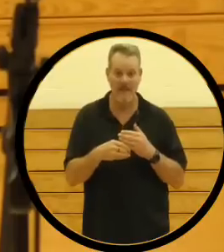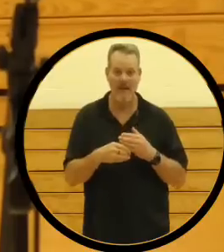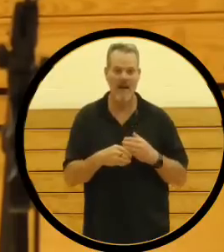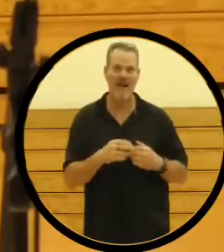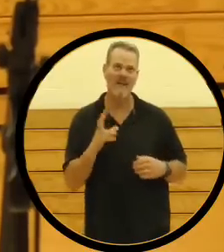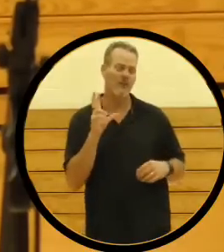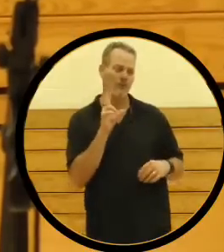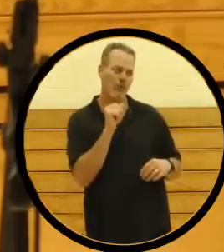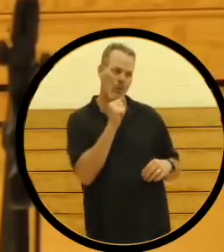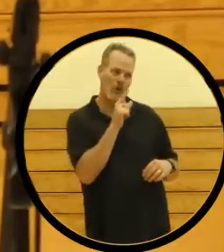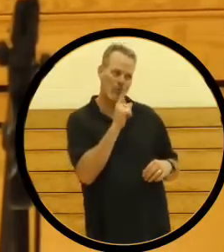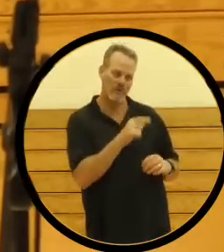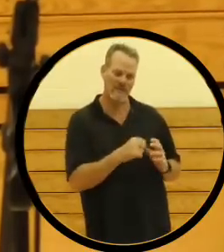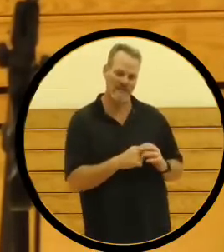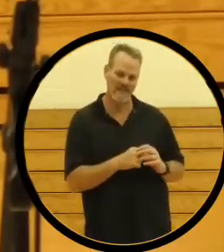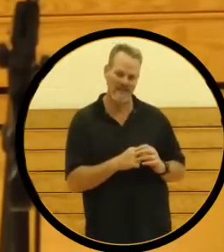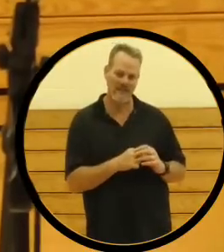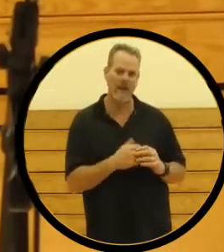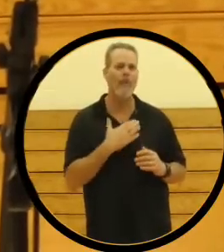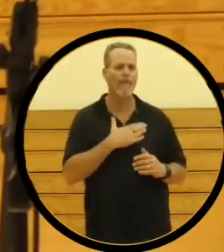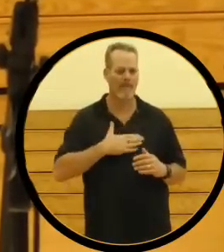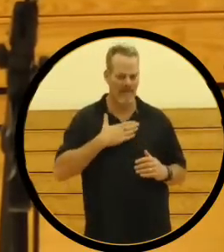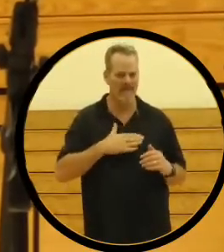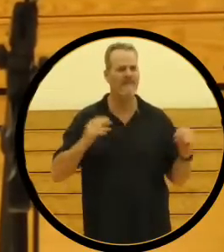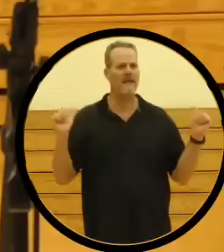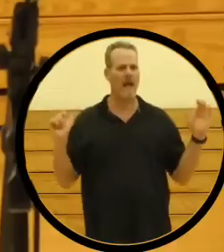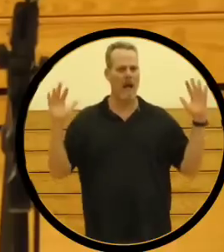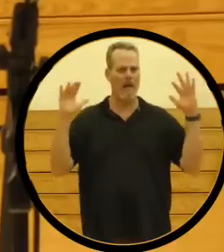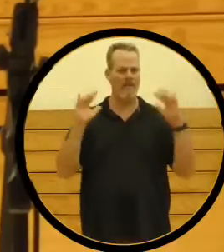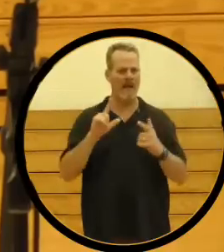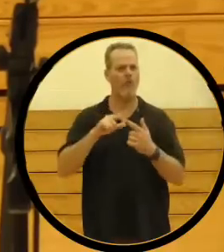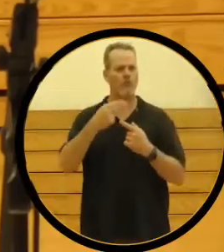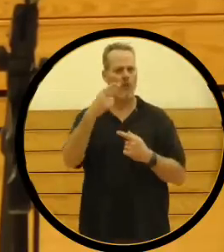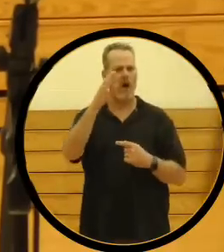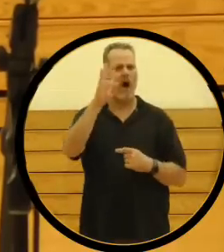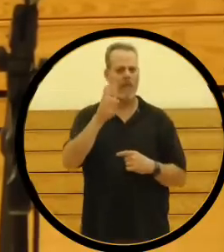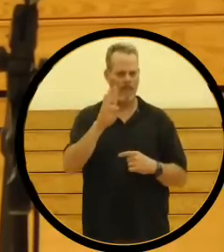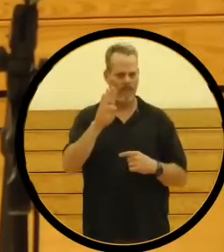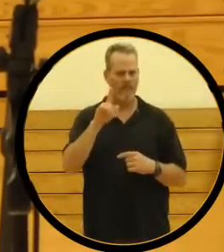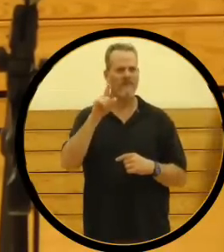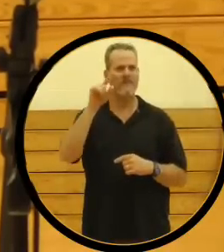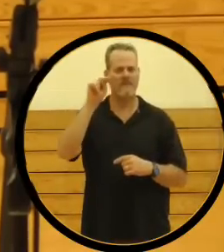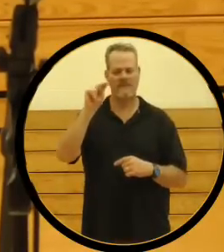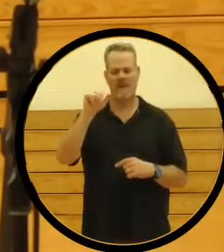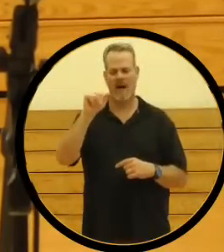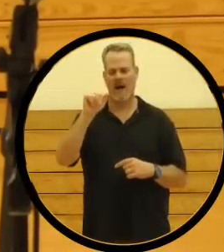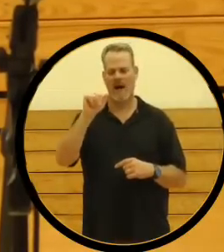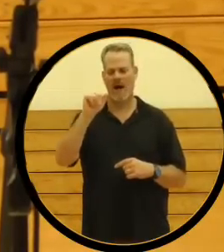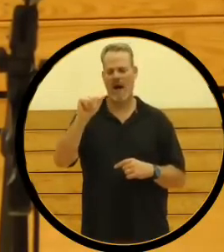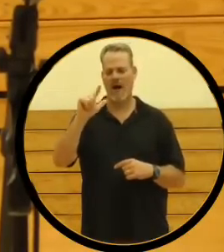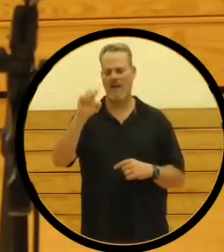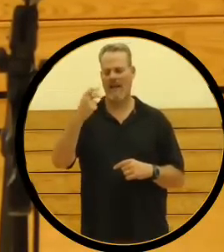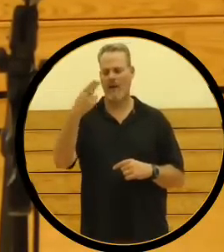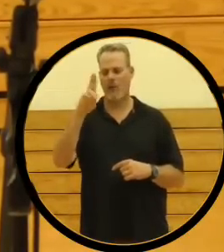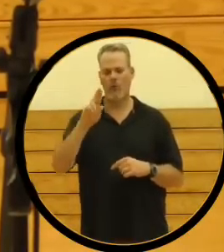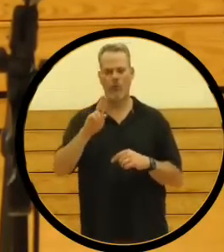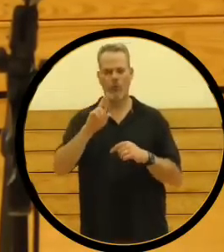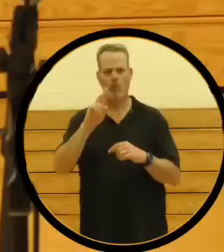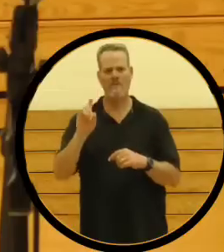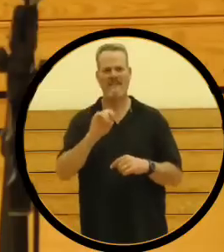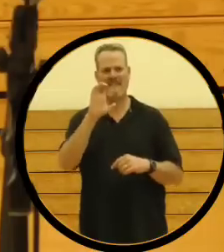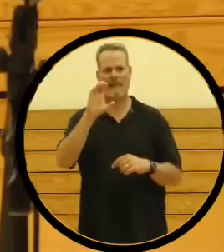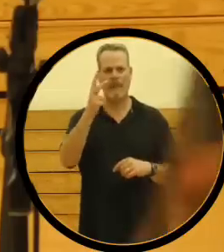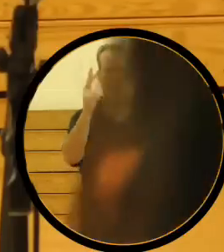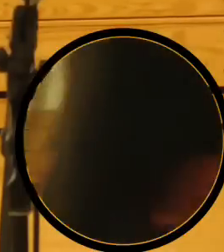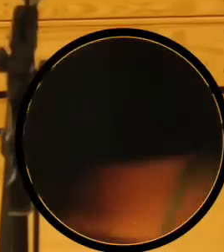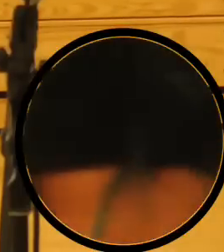No, there really isn't. But yeah, please come down to the hub in Na'alehu on December 3rd. It's going to be, I believe, 10